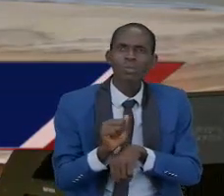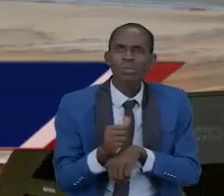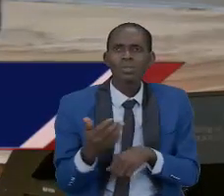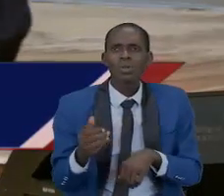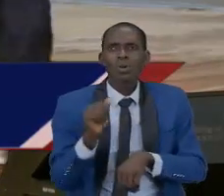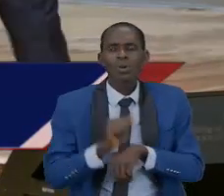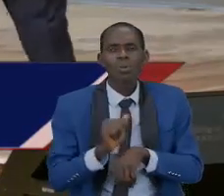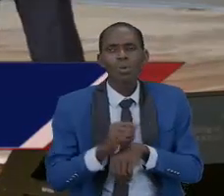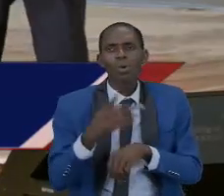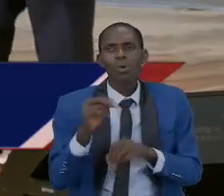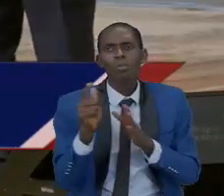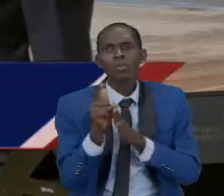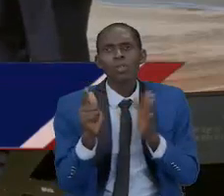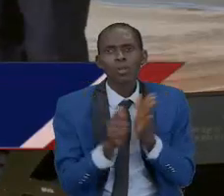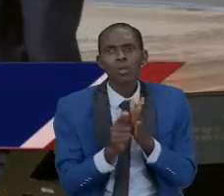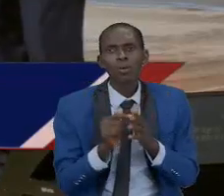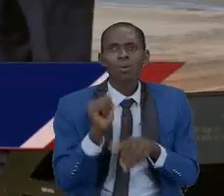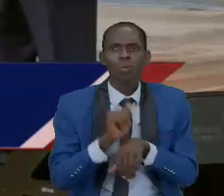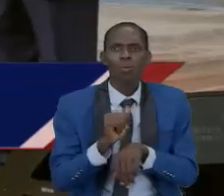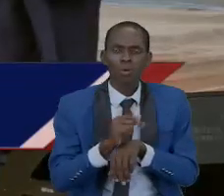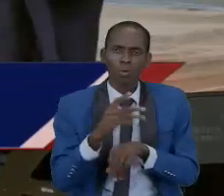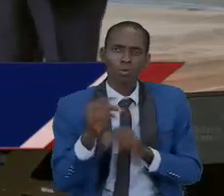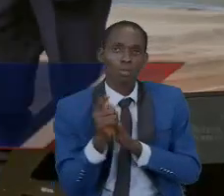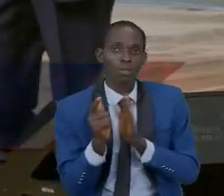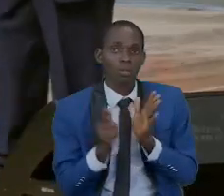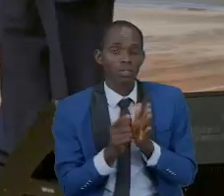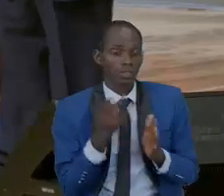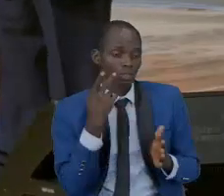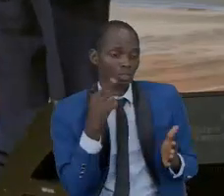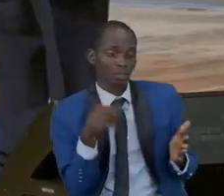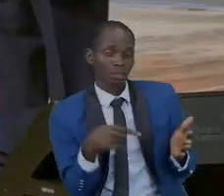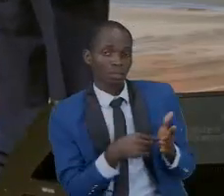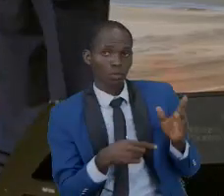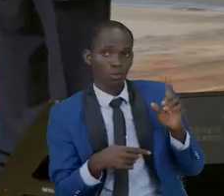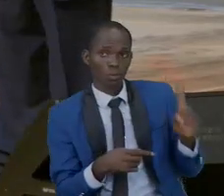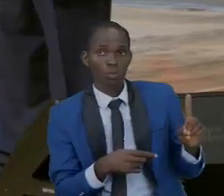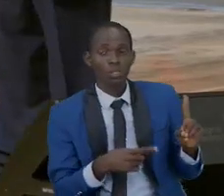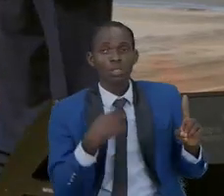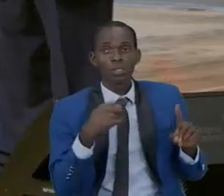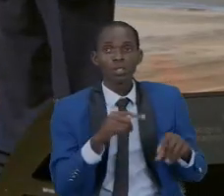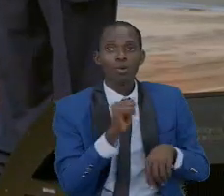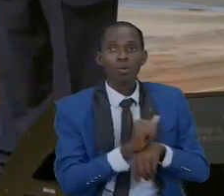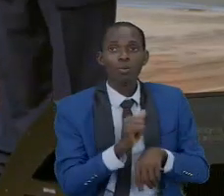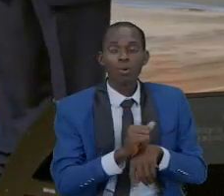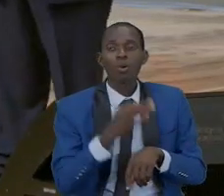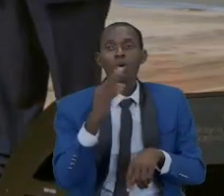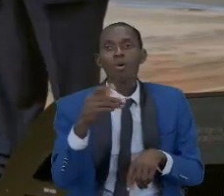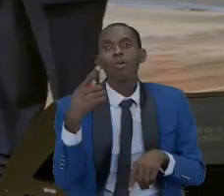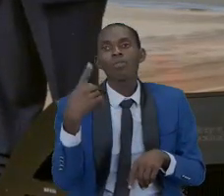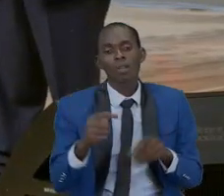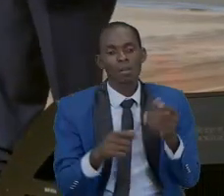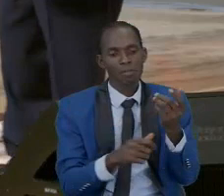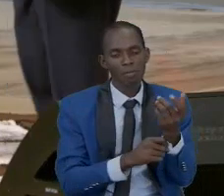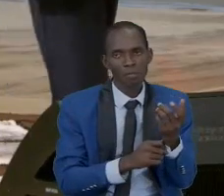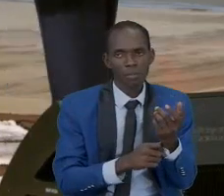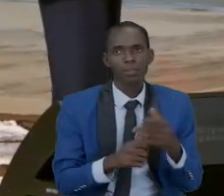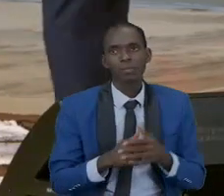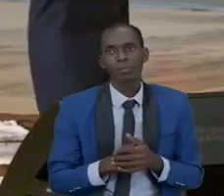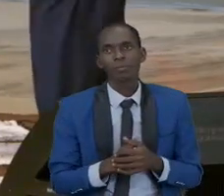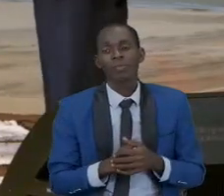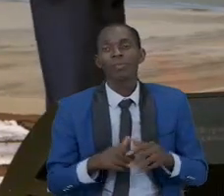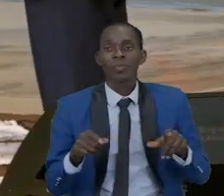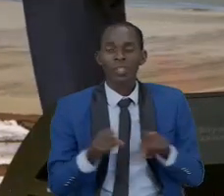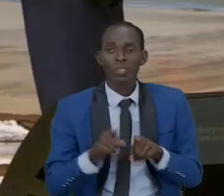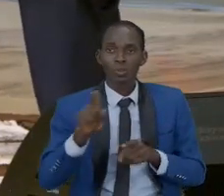walks of the law works of the law look at this one this one the works of the Flesh and so